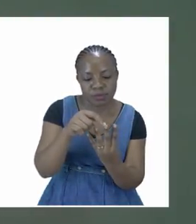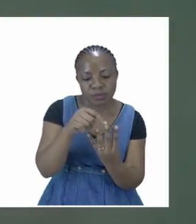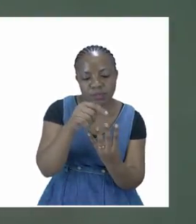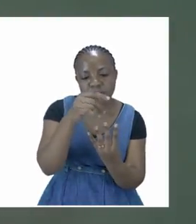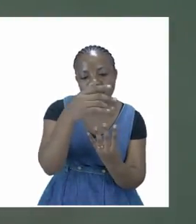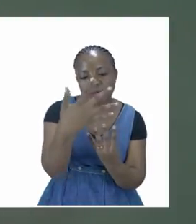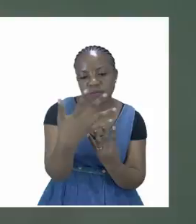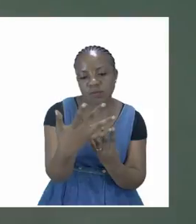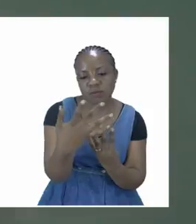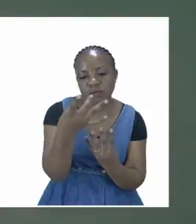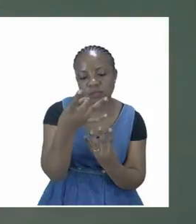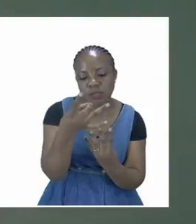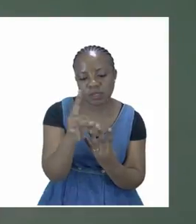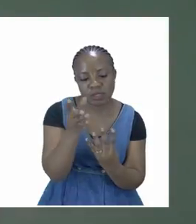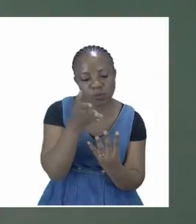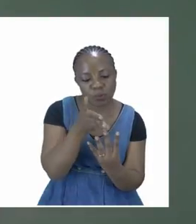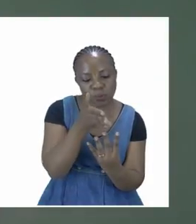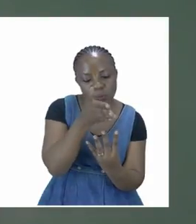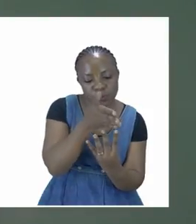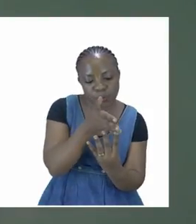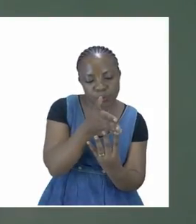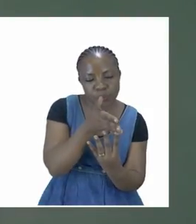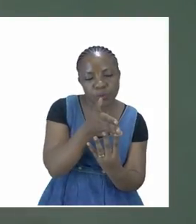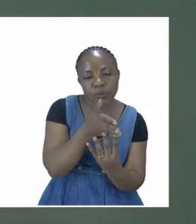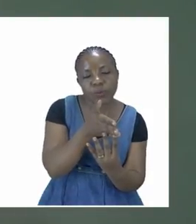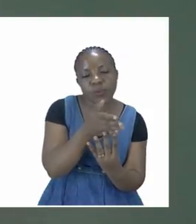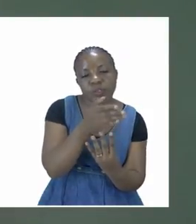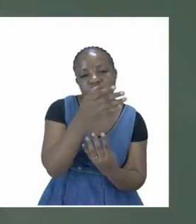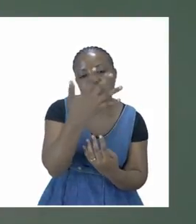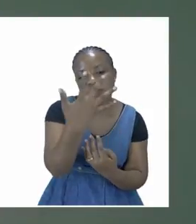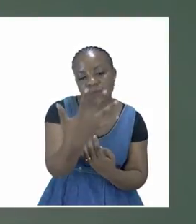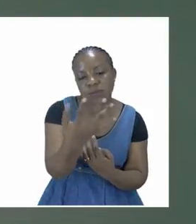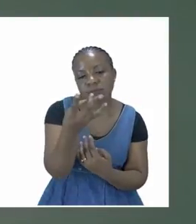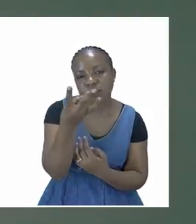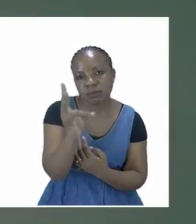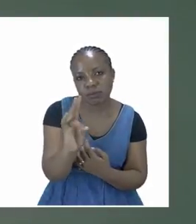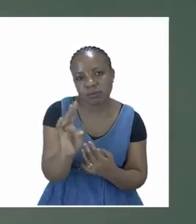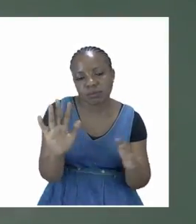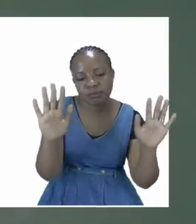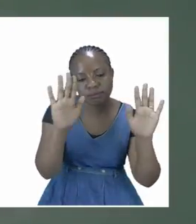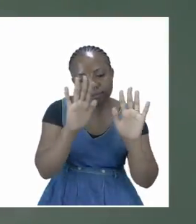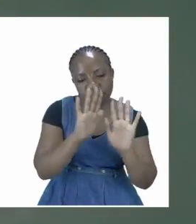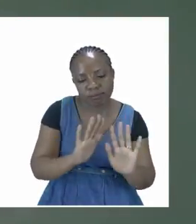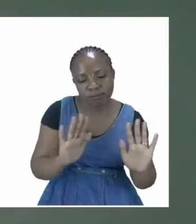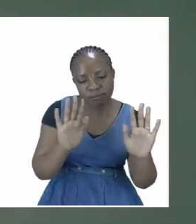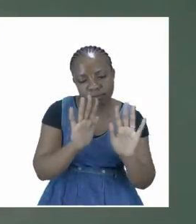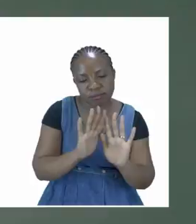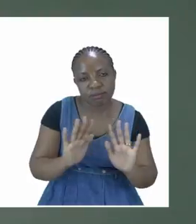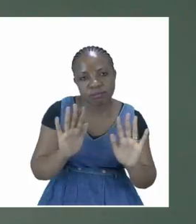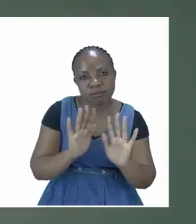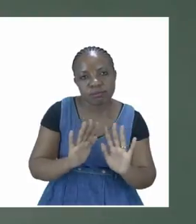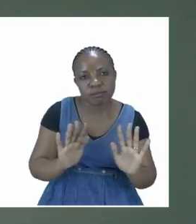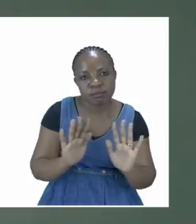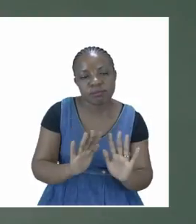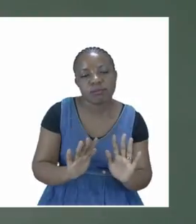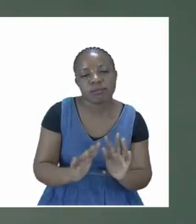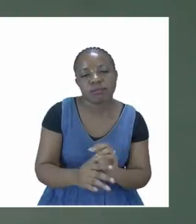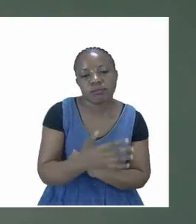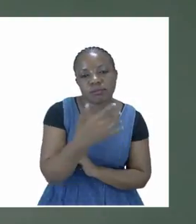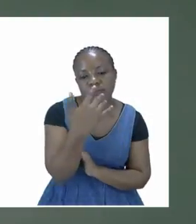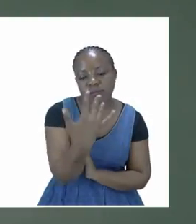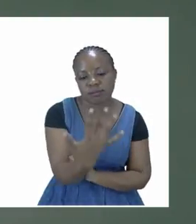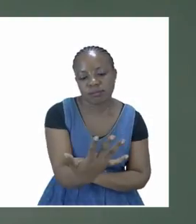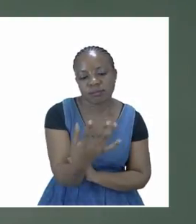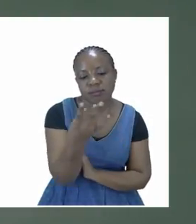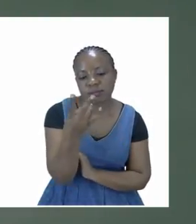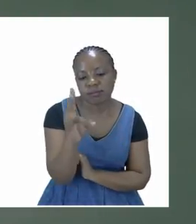number is 57. So let us cross out 57. You